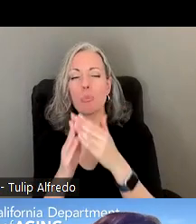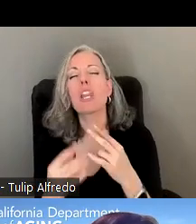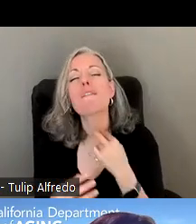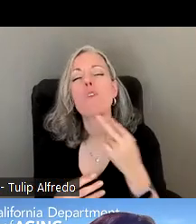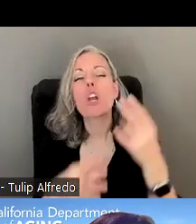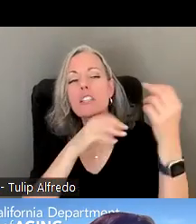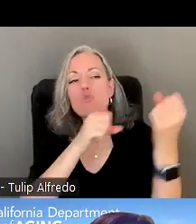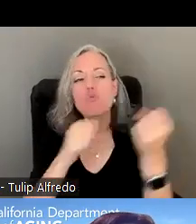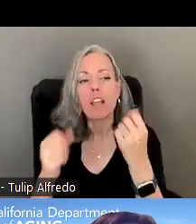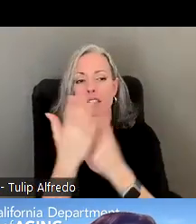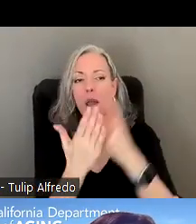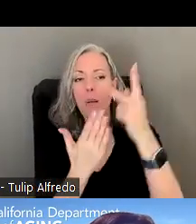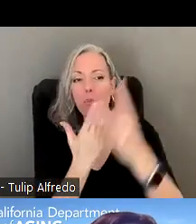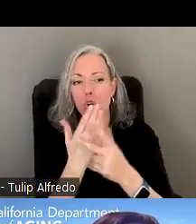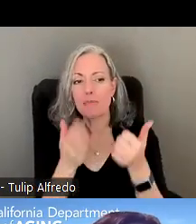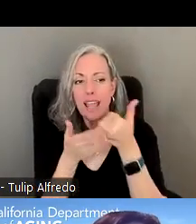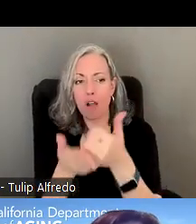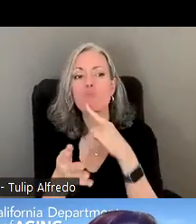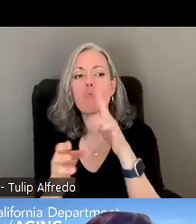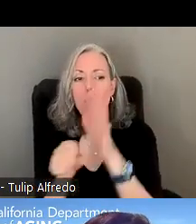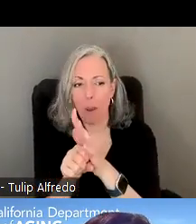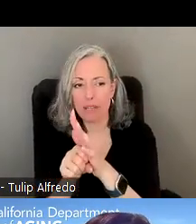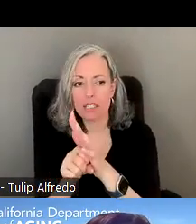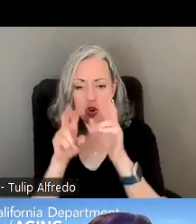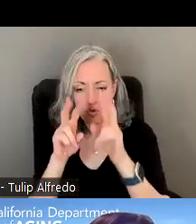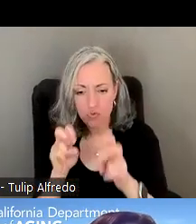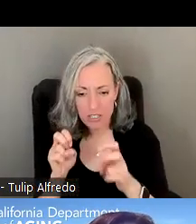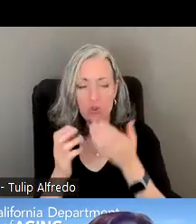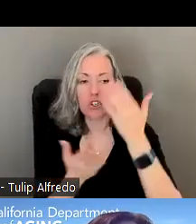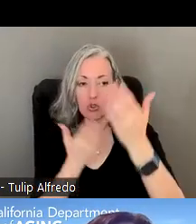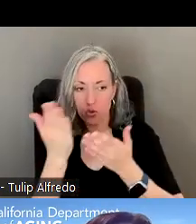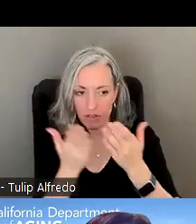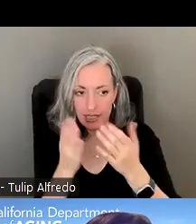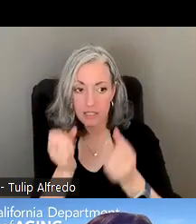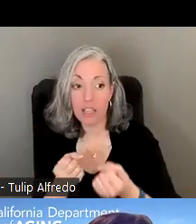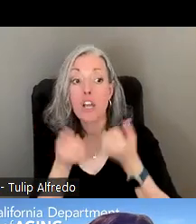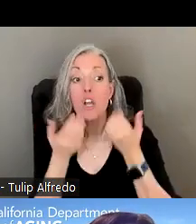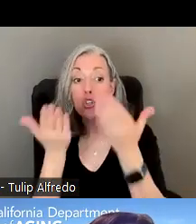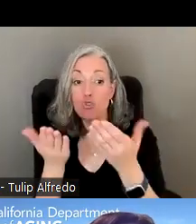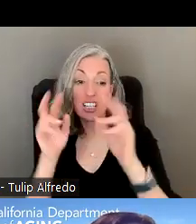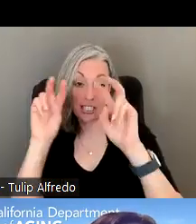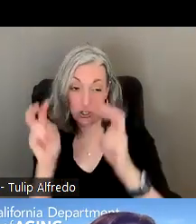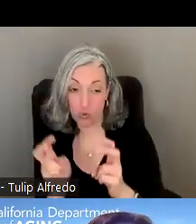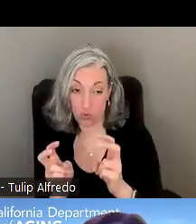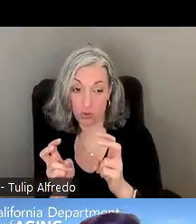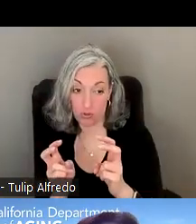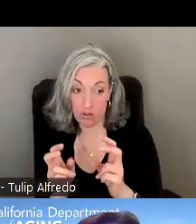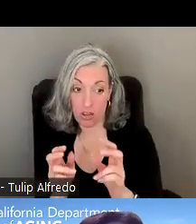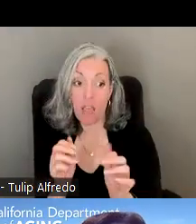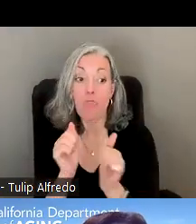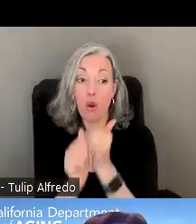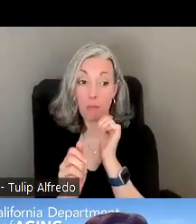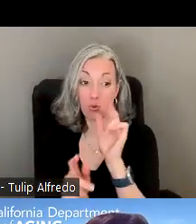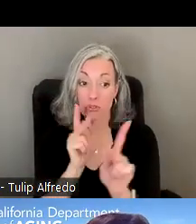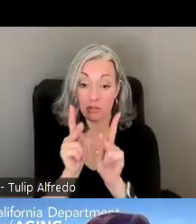strengthens programs. It helps to ensure that the research and services address the issues that are most important to those we